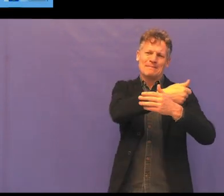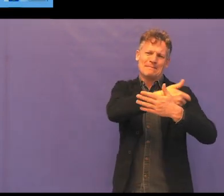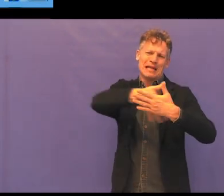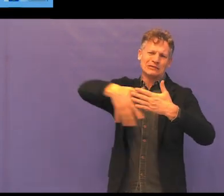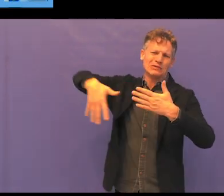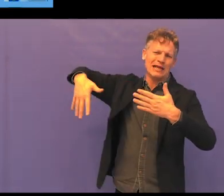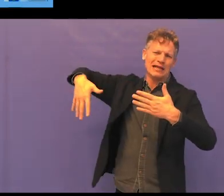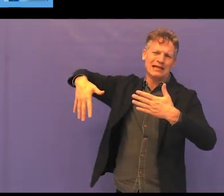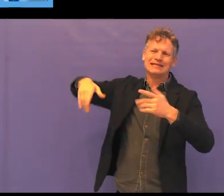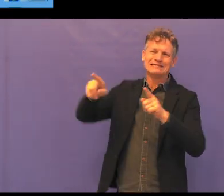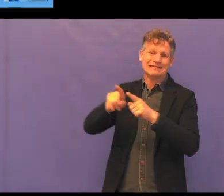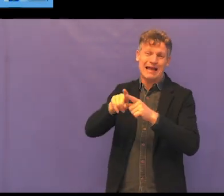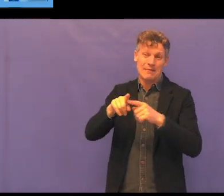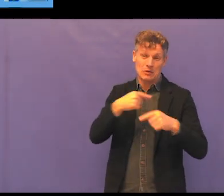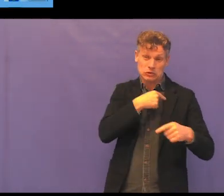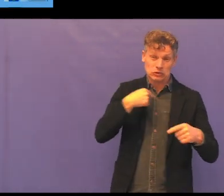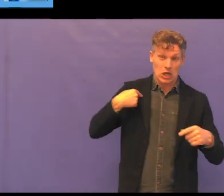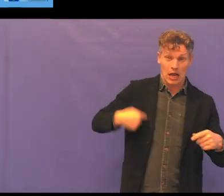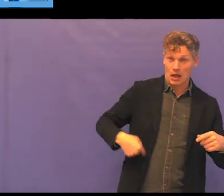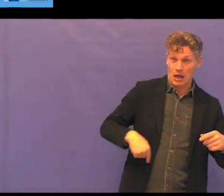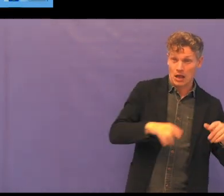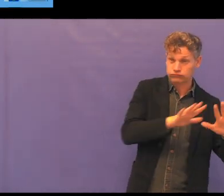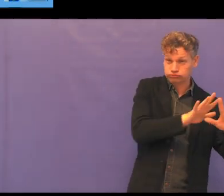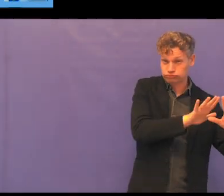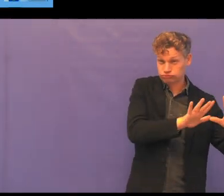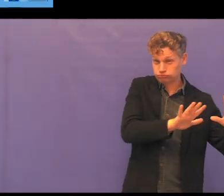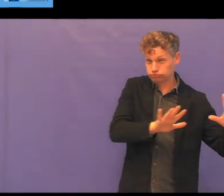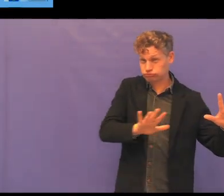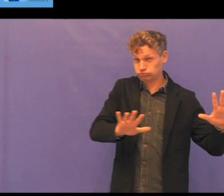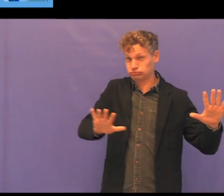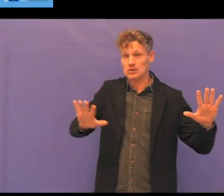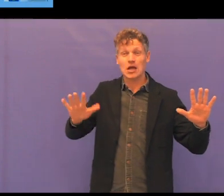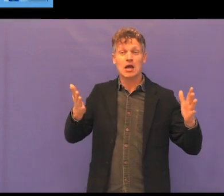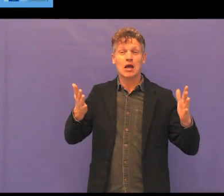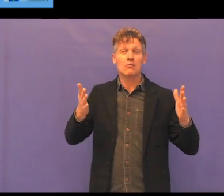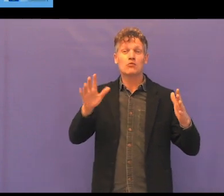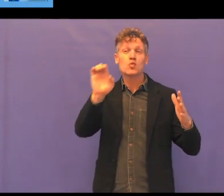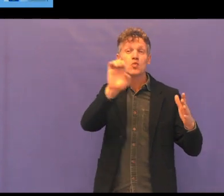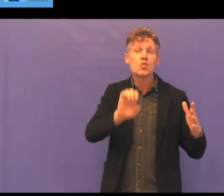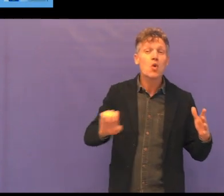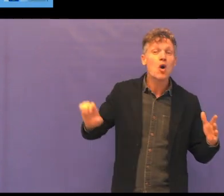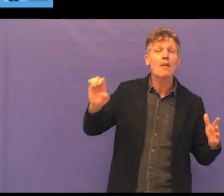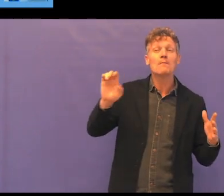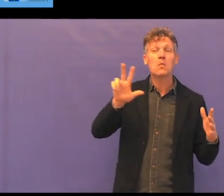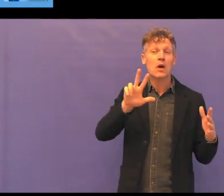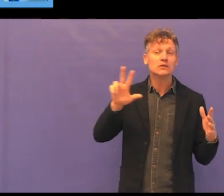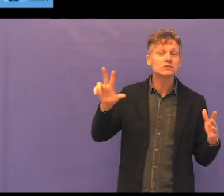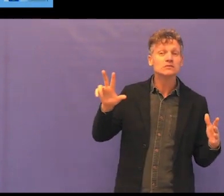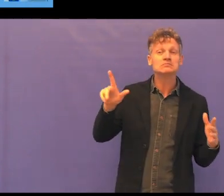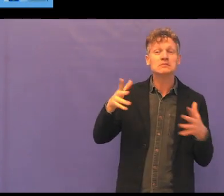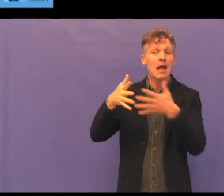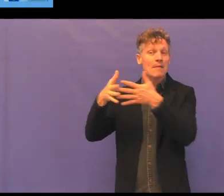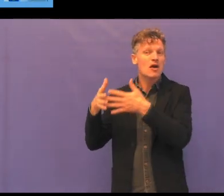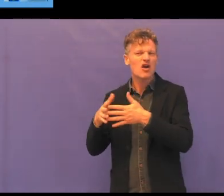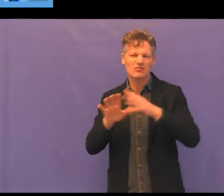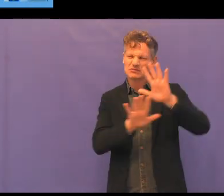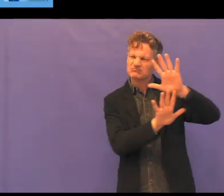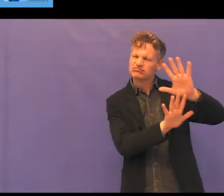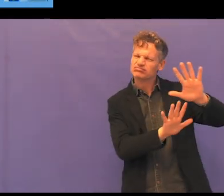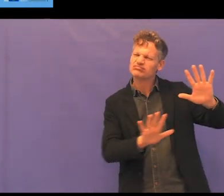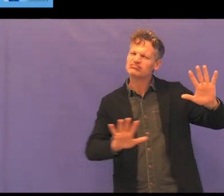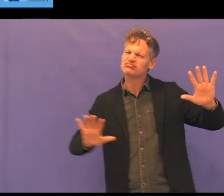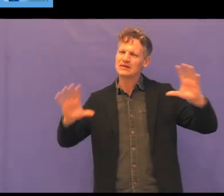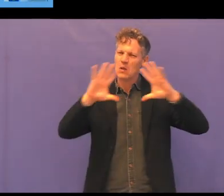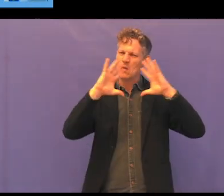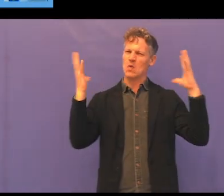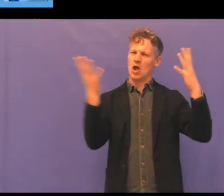States. You find whole swathes of a population have settled in an area whose temperature